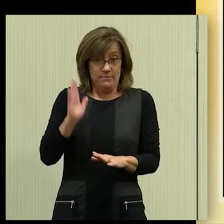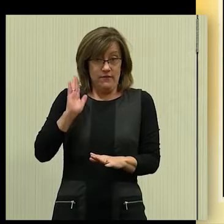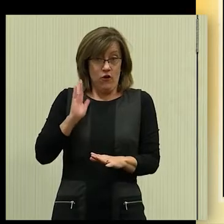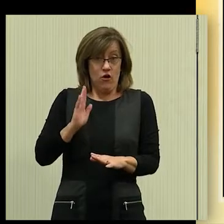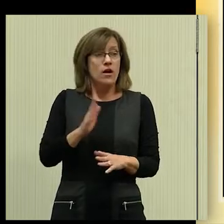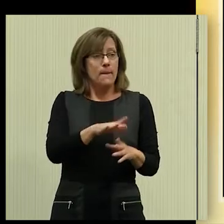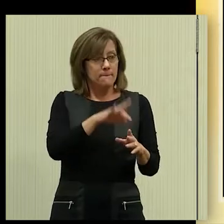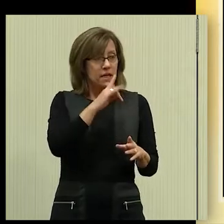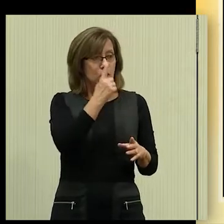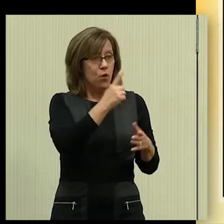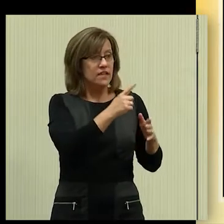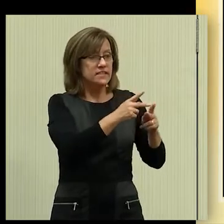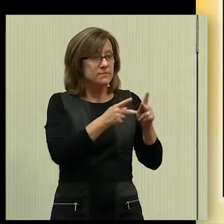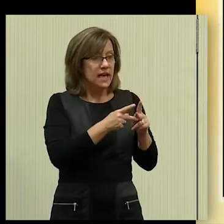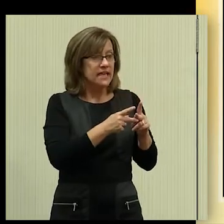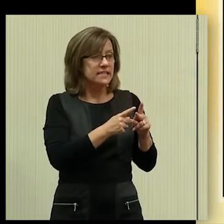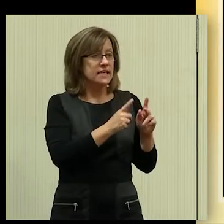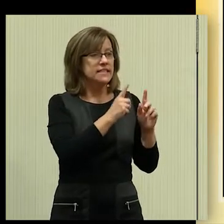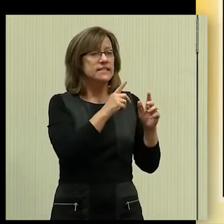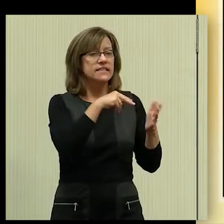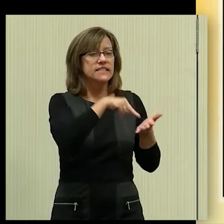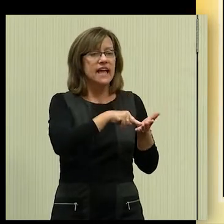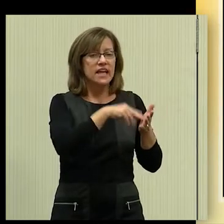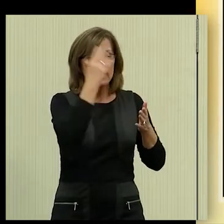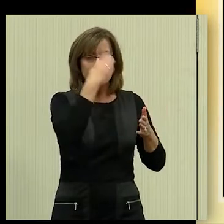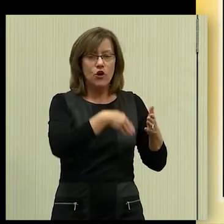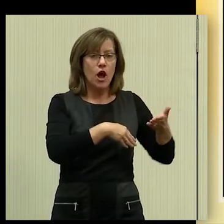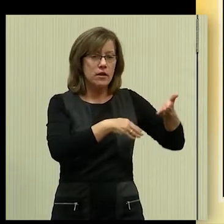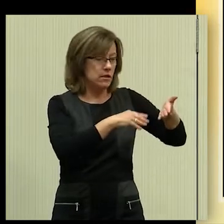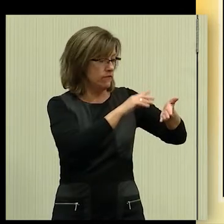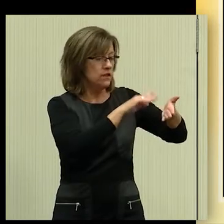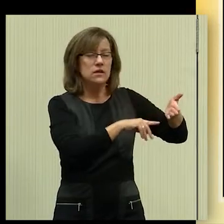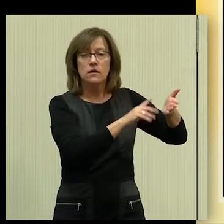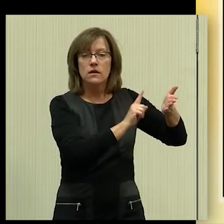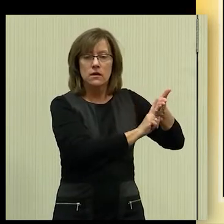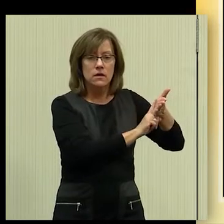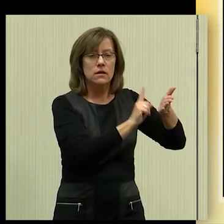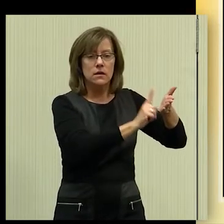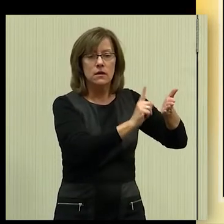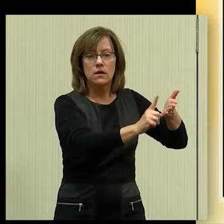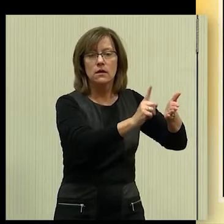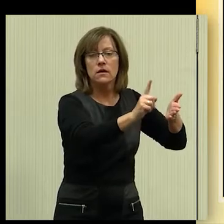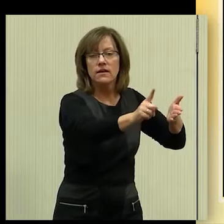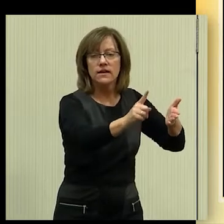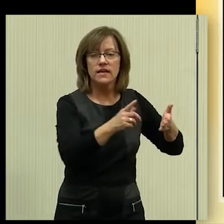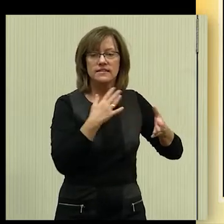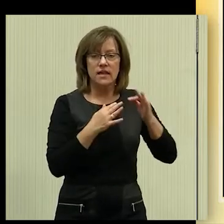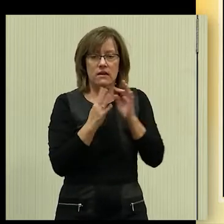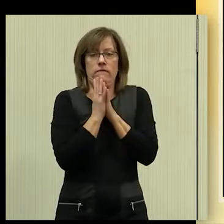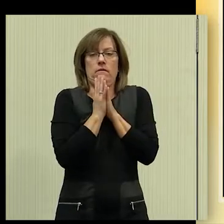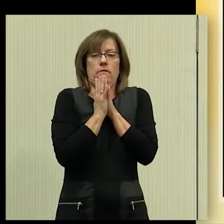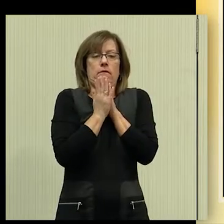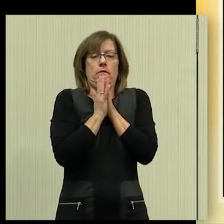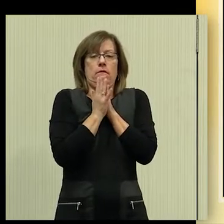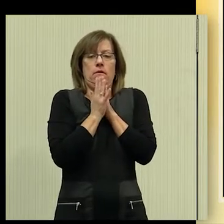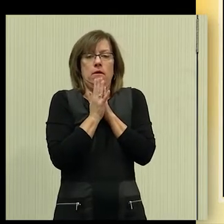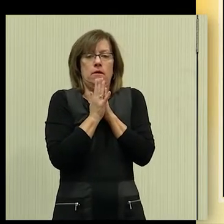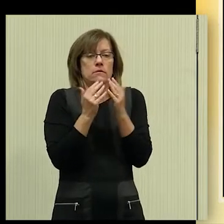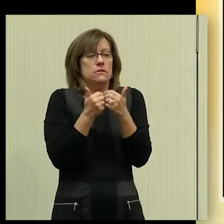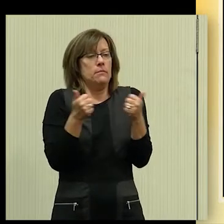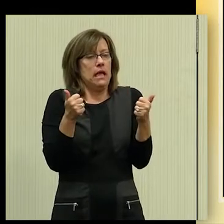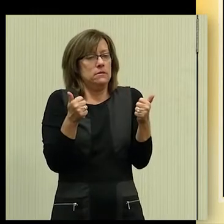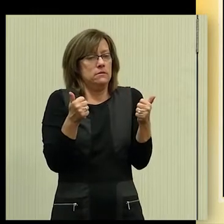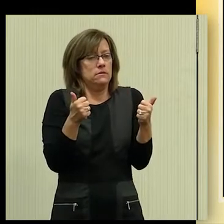line up. Okay, so some visual, could be tactile, kids could feel depending on what you had there, so that they can have a